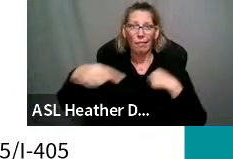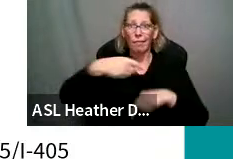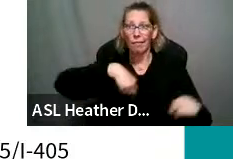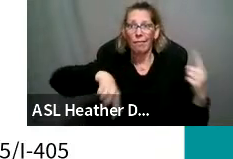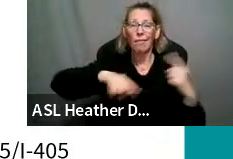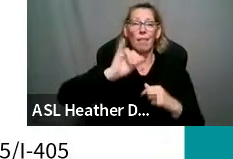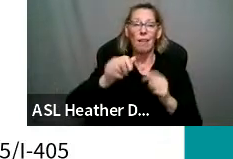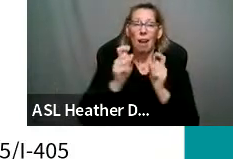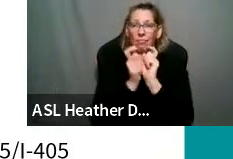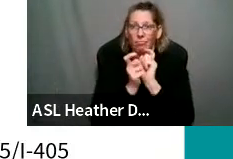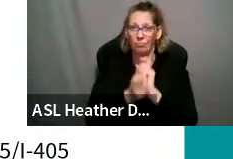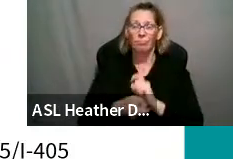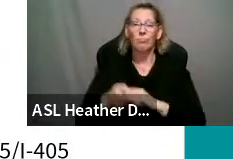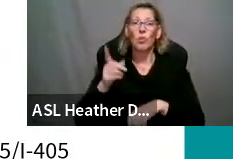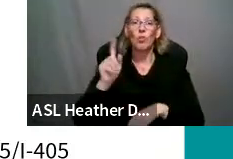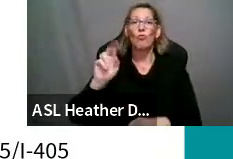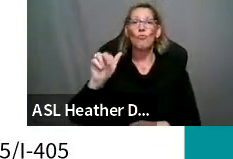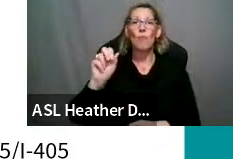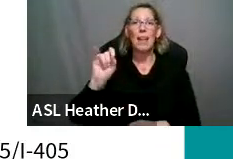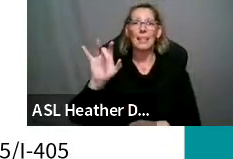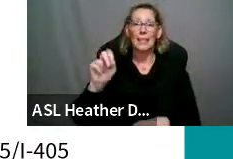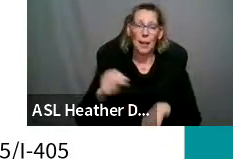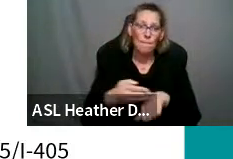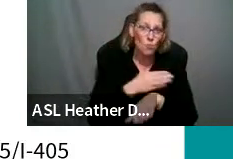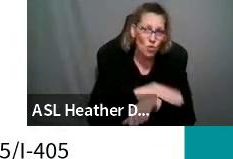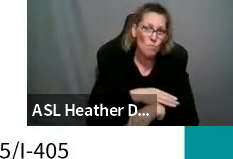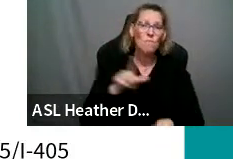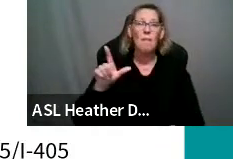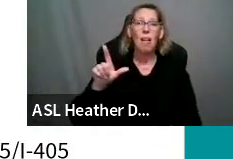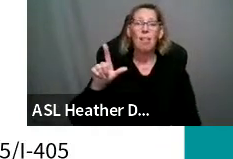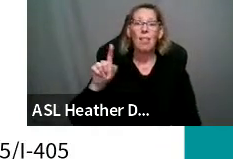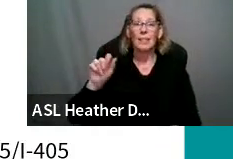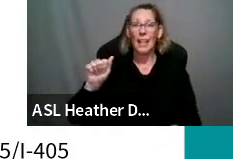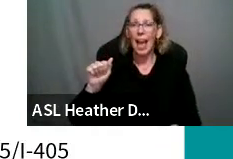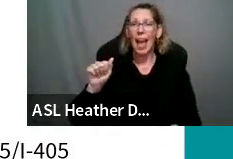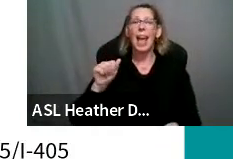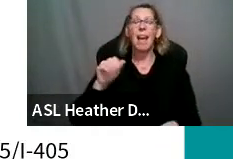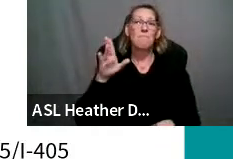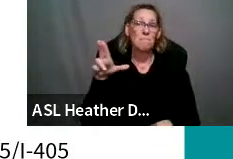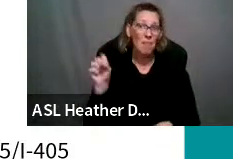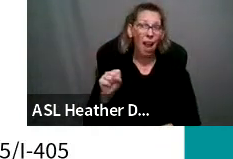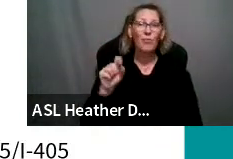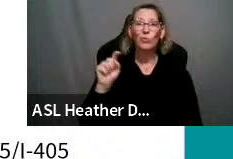the transit improvements for both LRT and express bus, and the variable rate tolling.